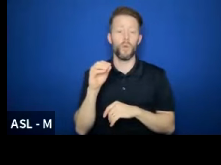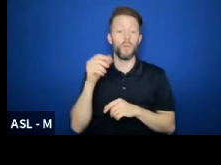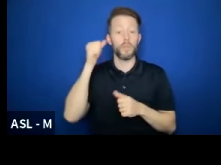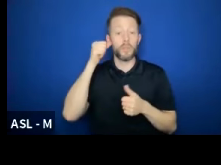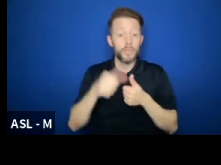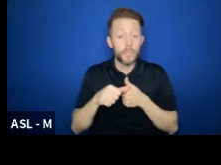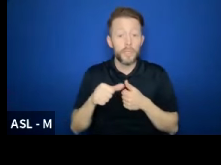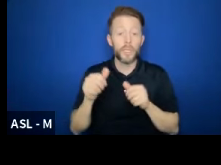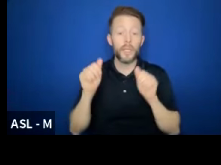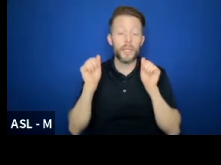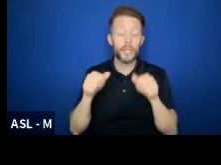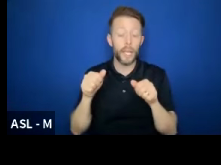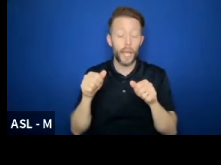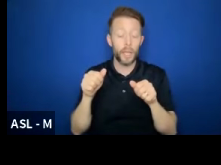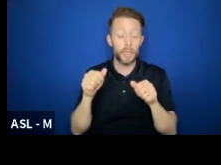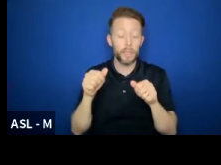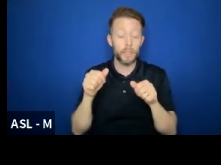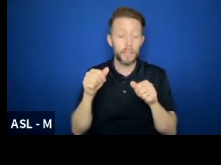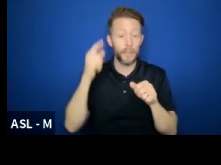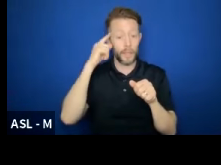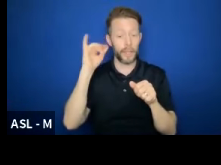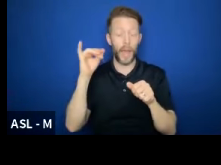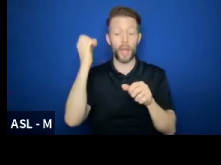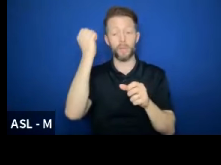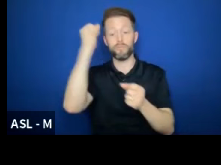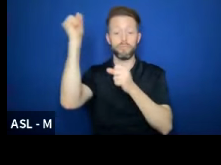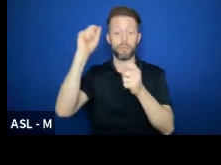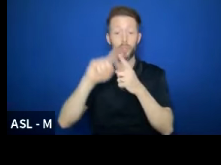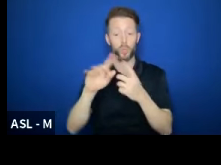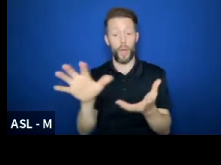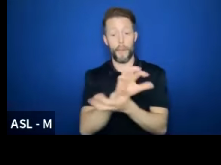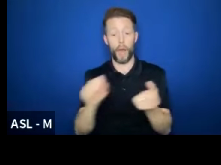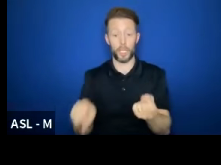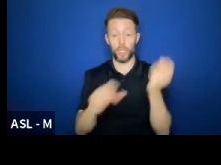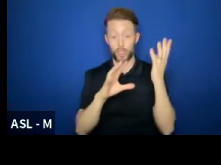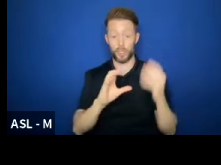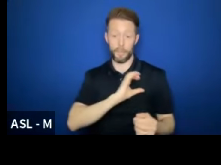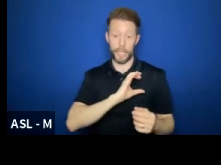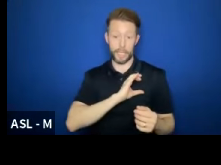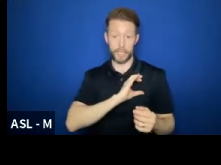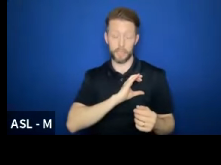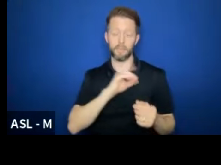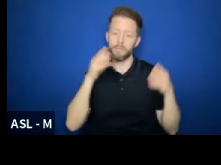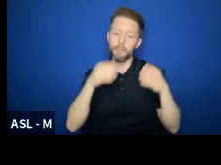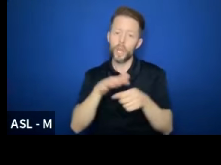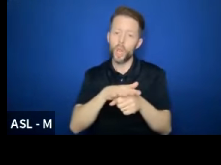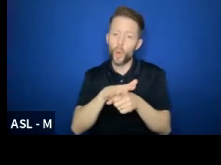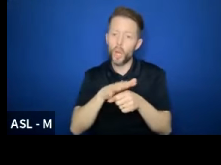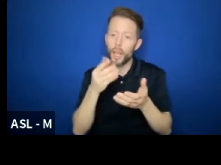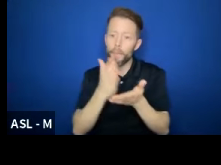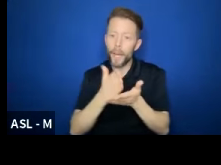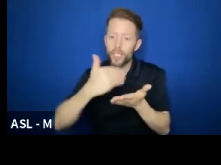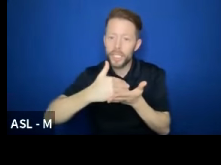I think, about the campaigns to defund and abolish the police that really are starting with local budgets, making demands of city commissions